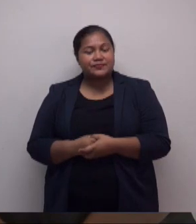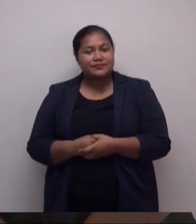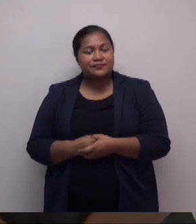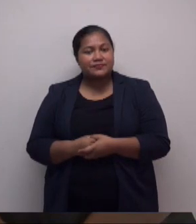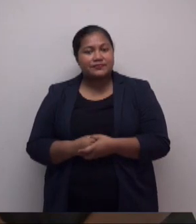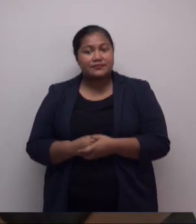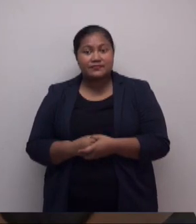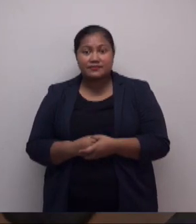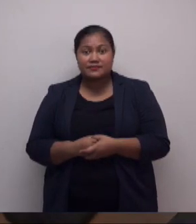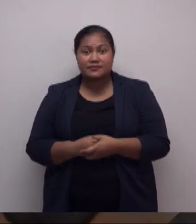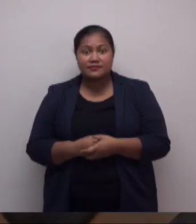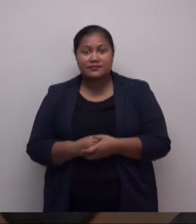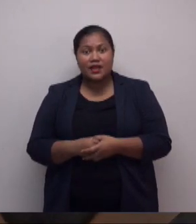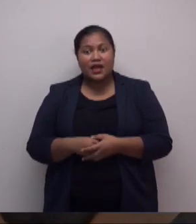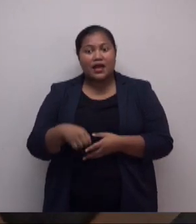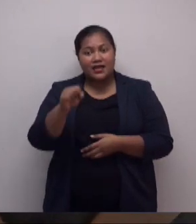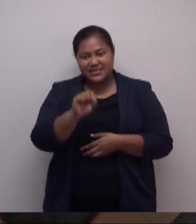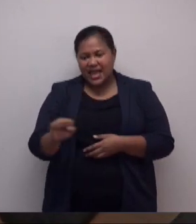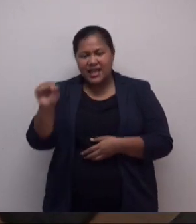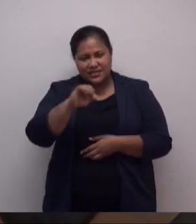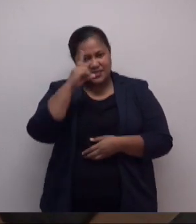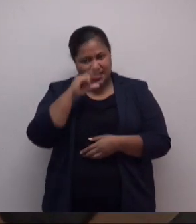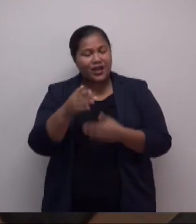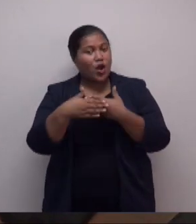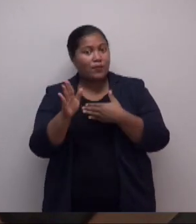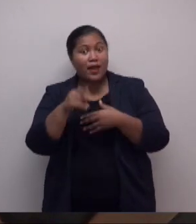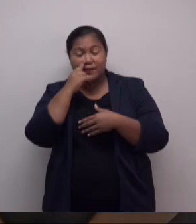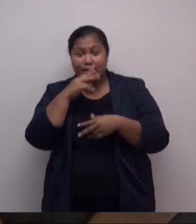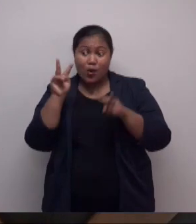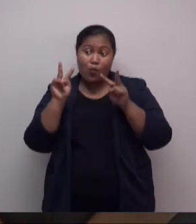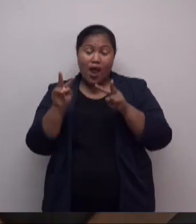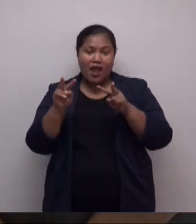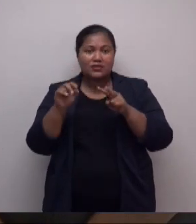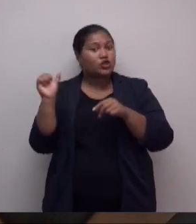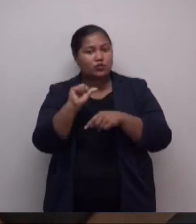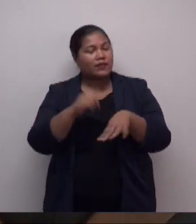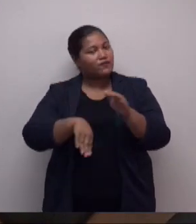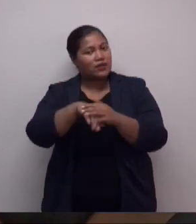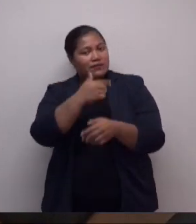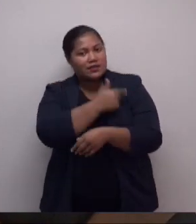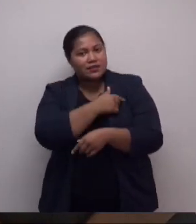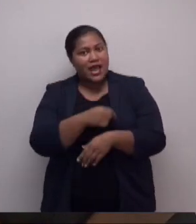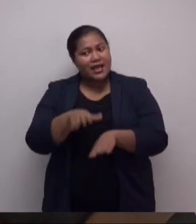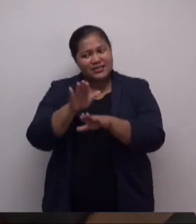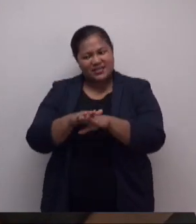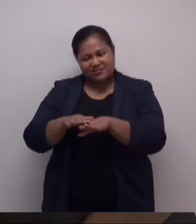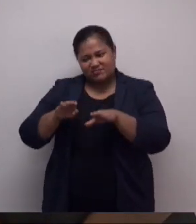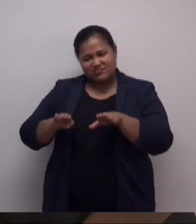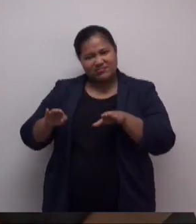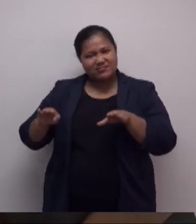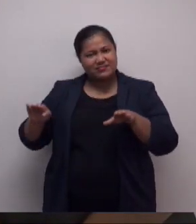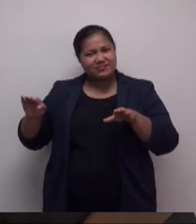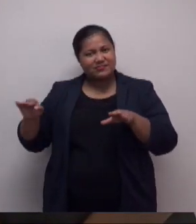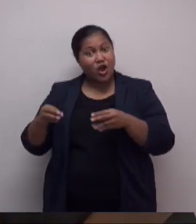Stadiums can also open, but spectators must be vaccinated, and if sitting in close proximity at